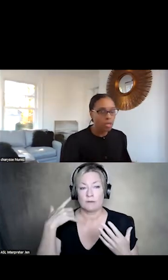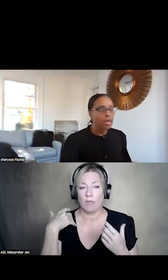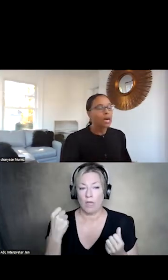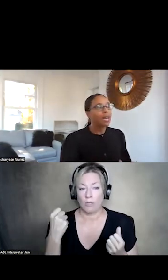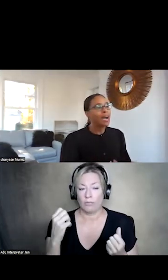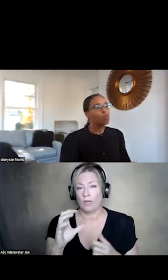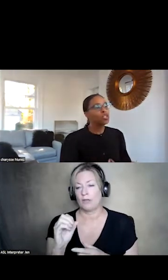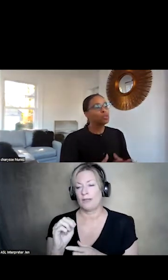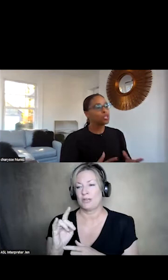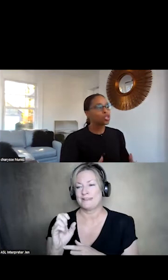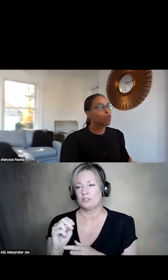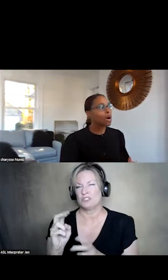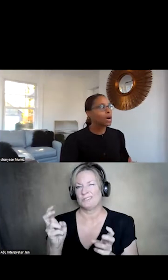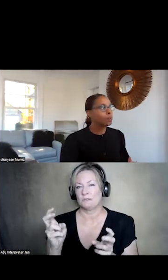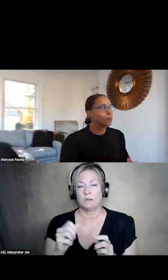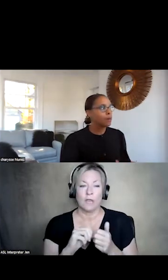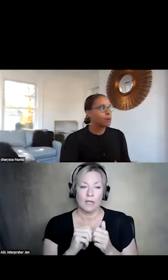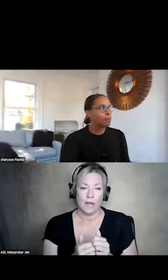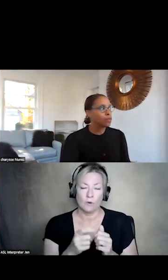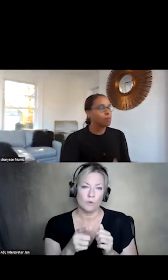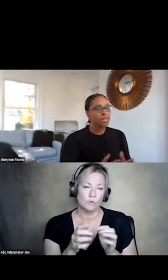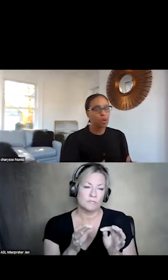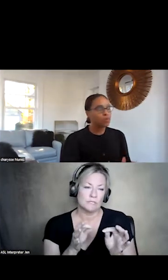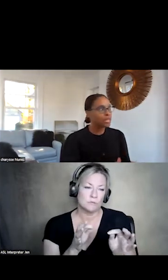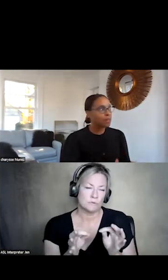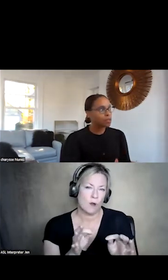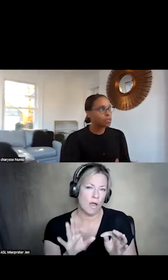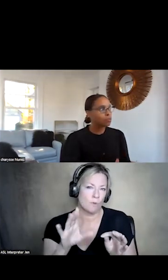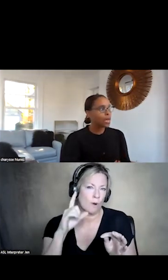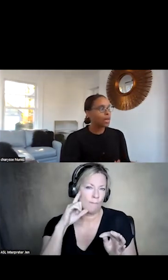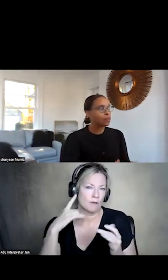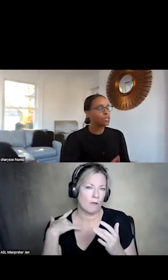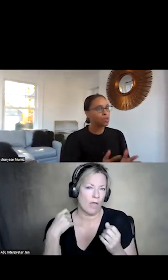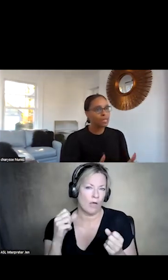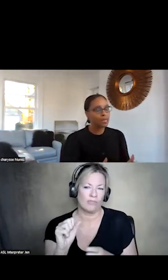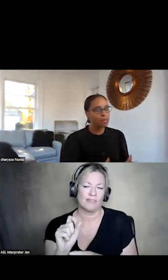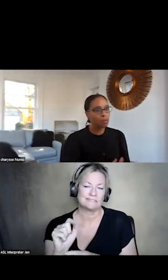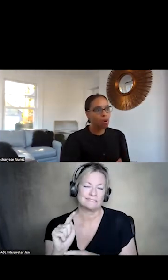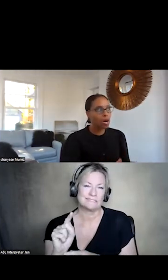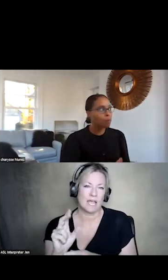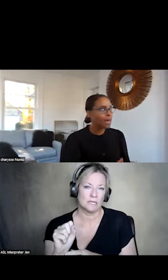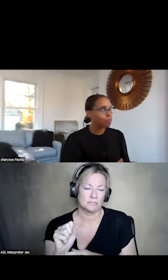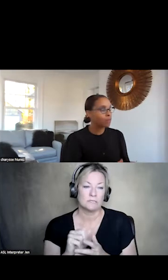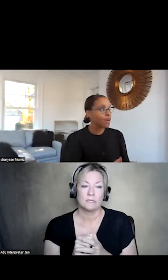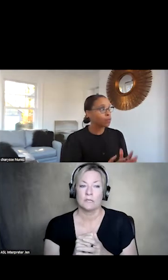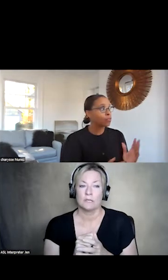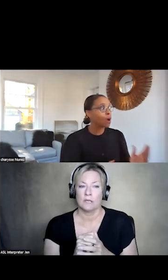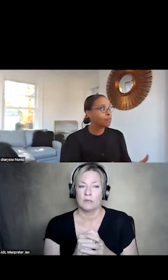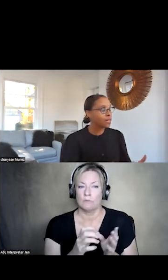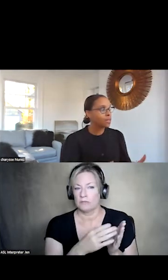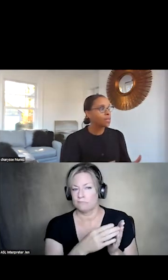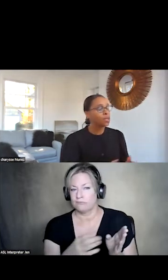condition, how would you describe your mental health status? And we looked at it along a battery of